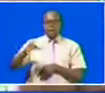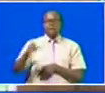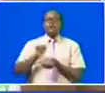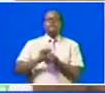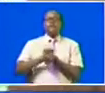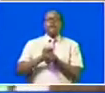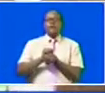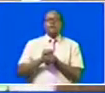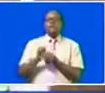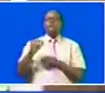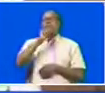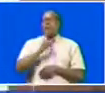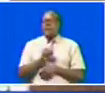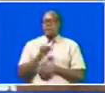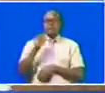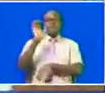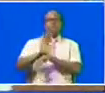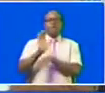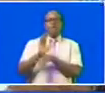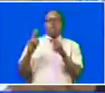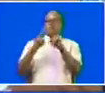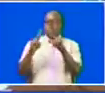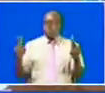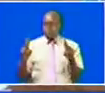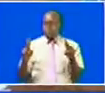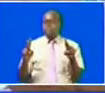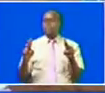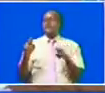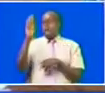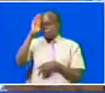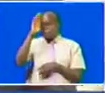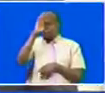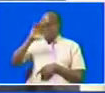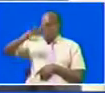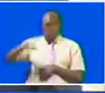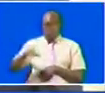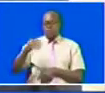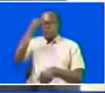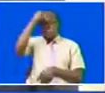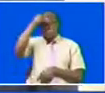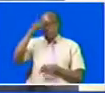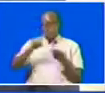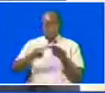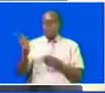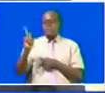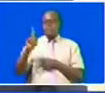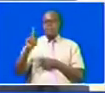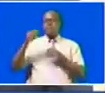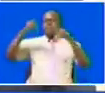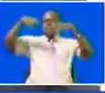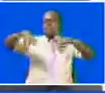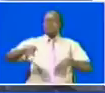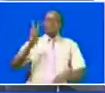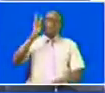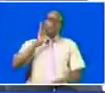Elders and a section of the clergy cemented a peace pact at Mabanga in Bungoma County between Wetangula and Devolution Cabinet Secretary Eugene Wamalwa